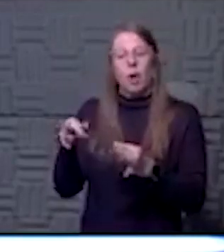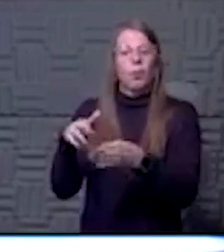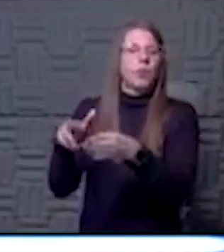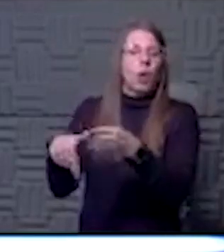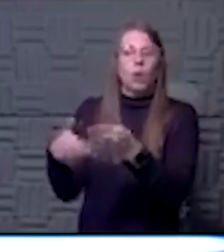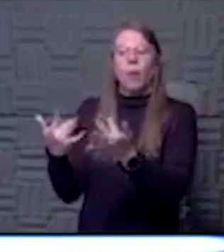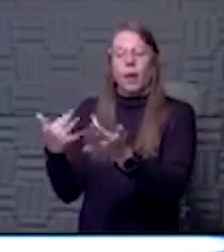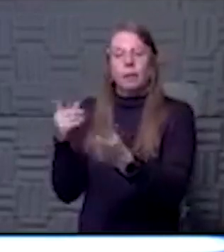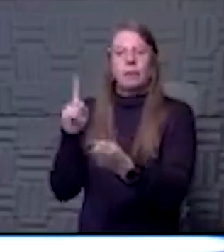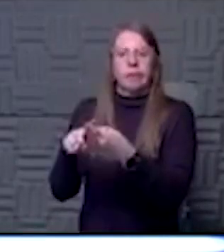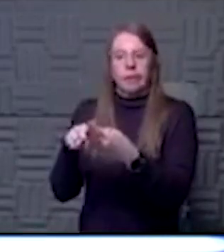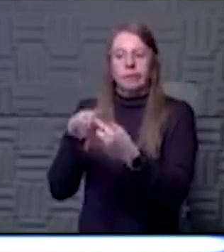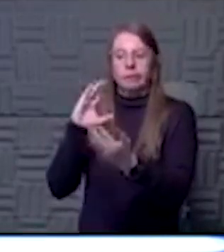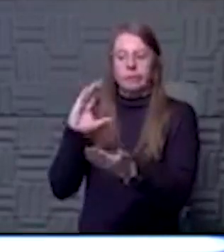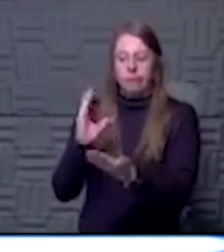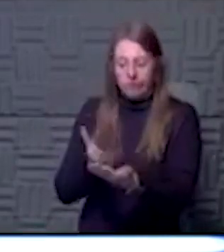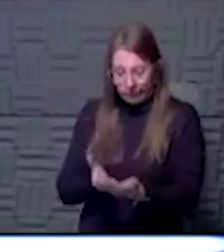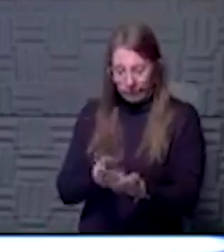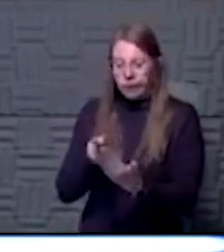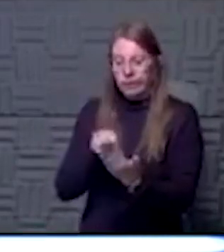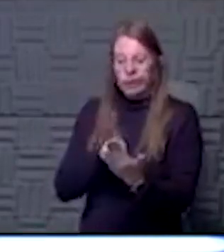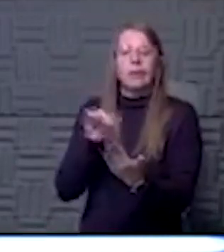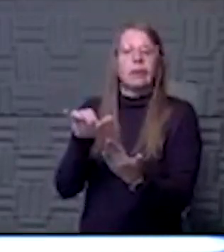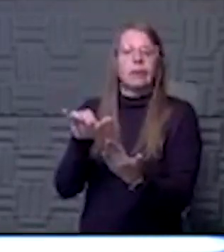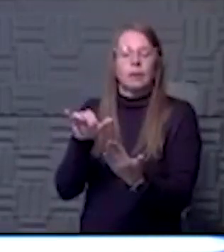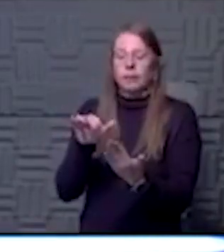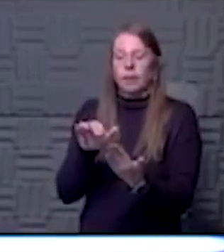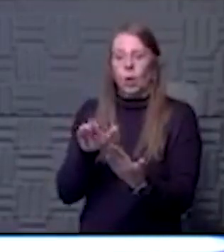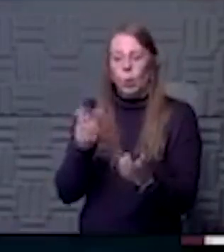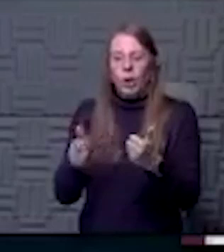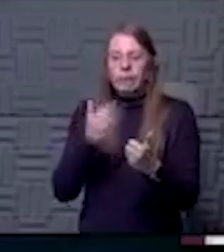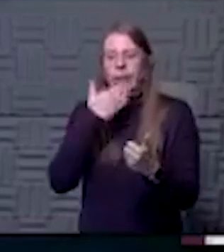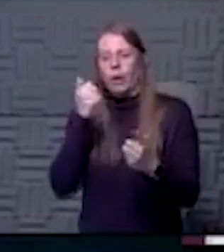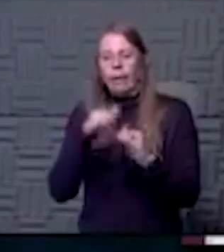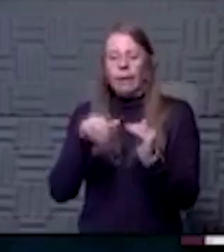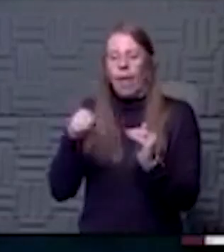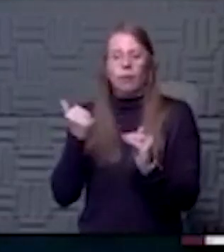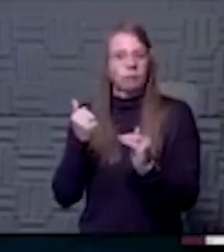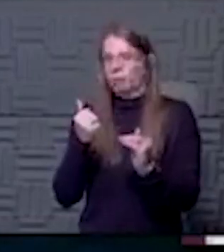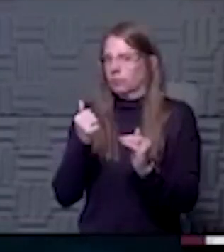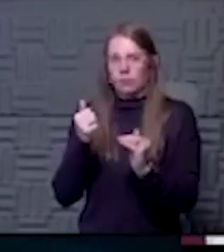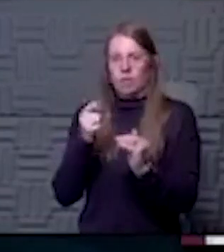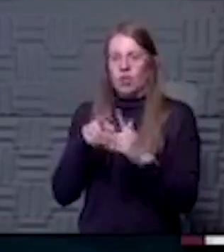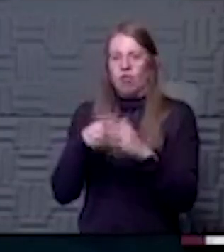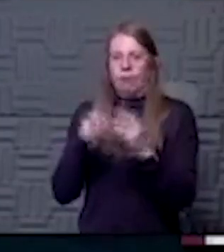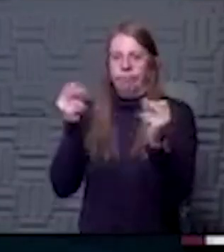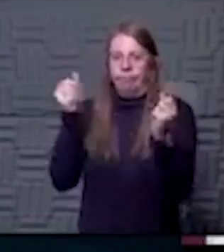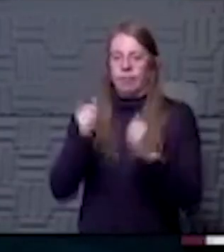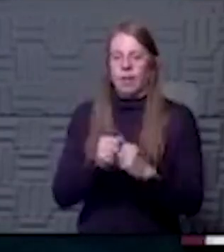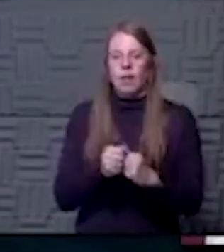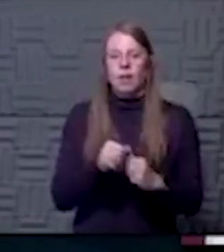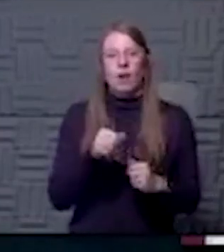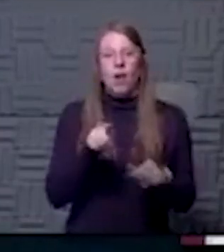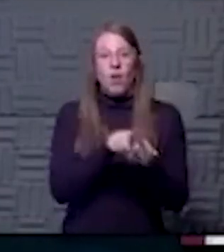are and which one may be better than the other. Yeah, that's it. And by the way, the rest of that analogy goes, we're building